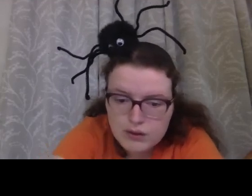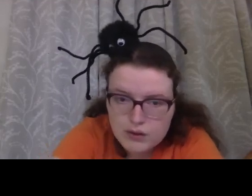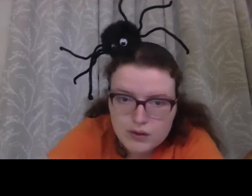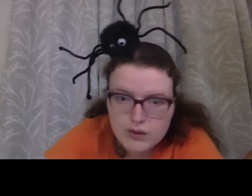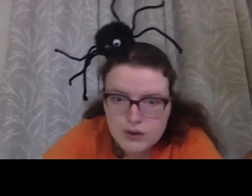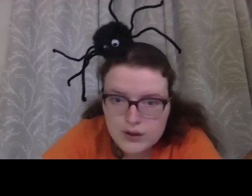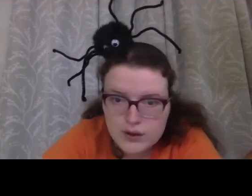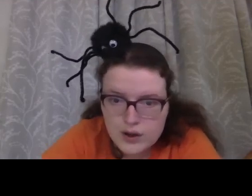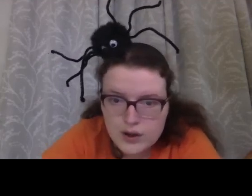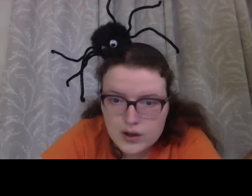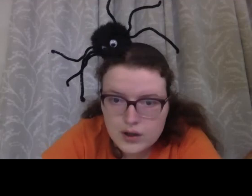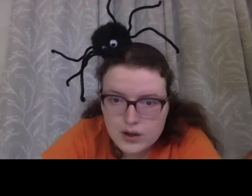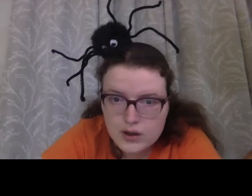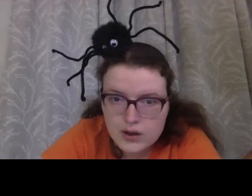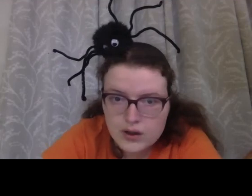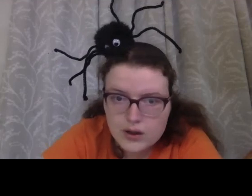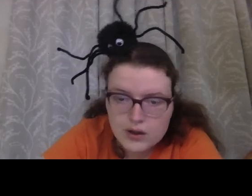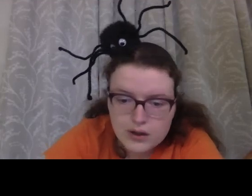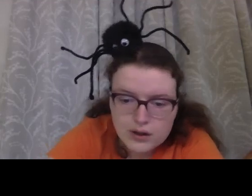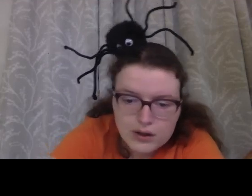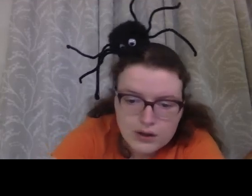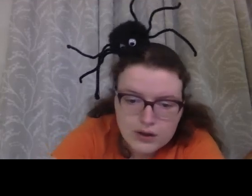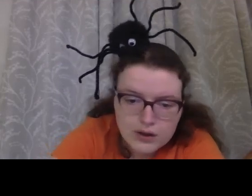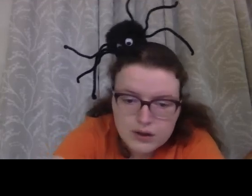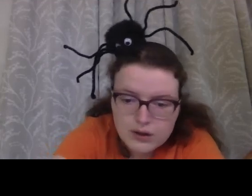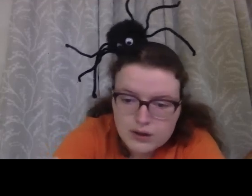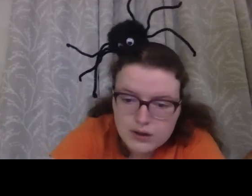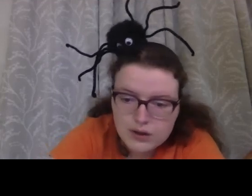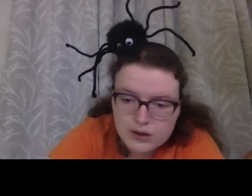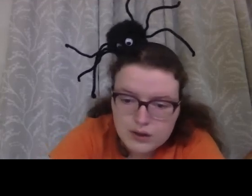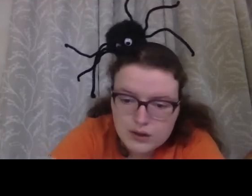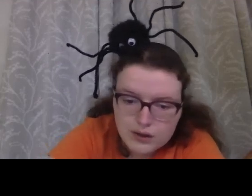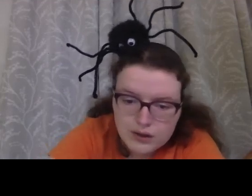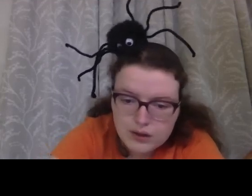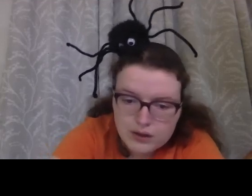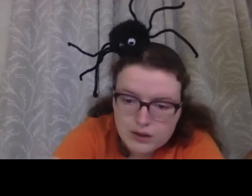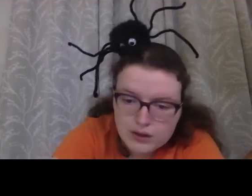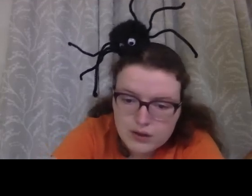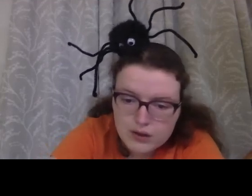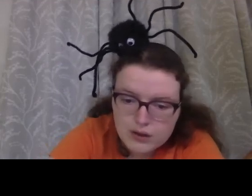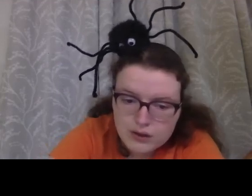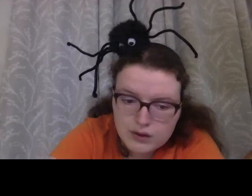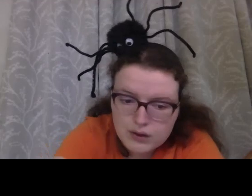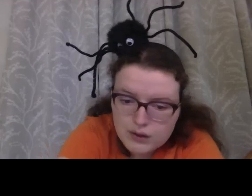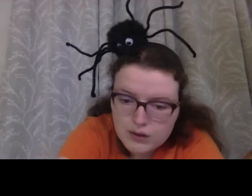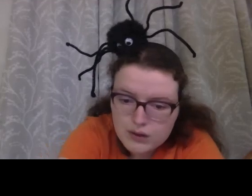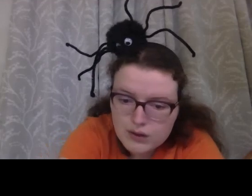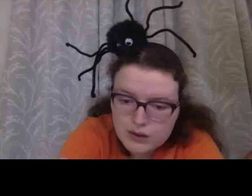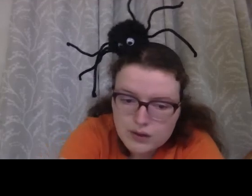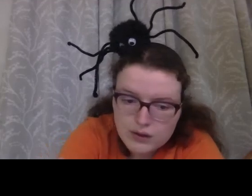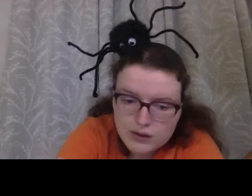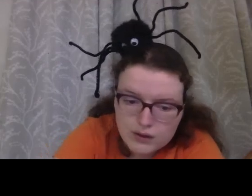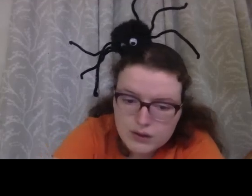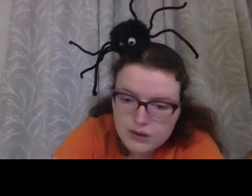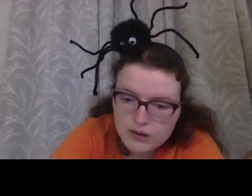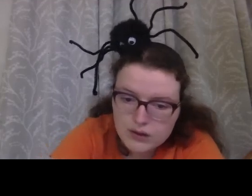a Tourette's conference somewhere every year in the US in May, and by the time I joined